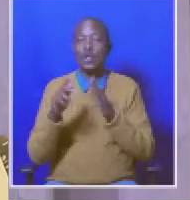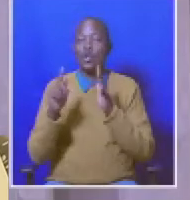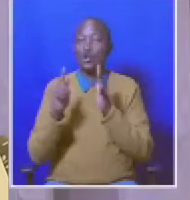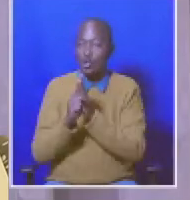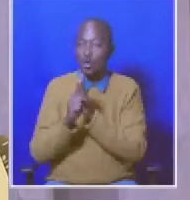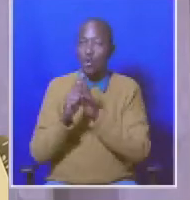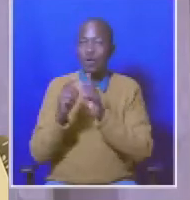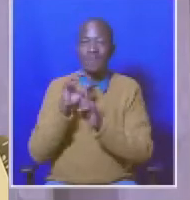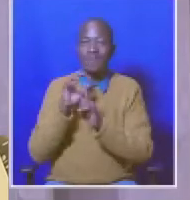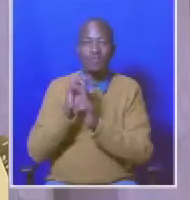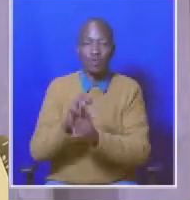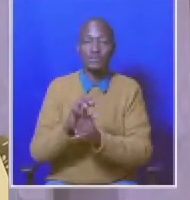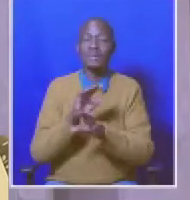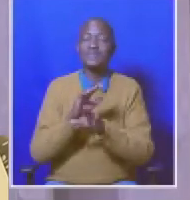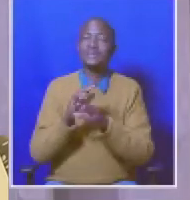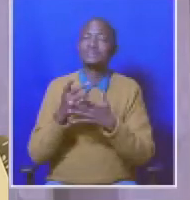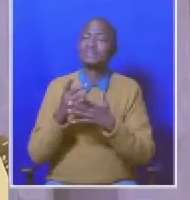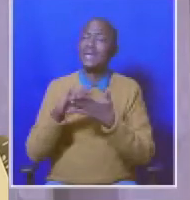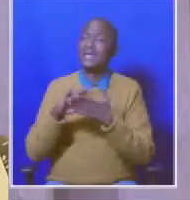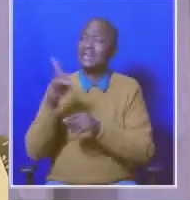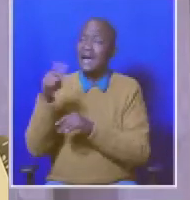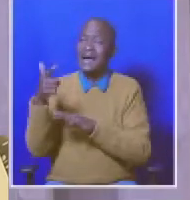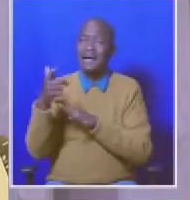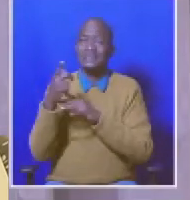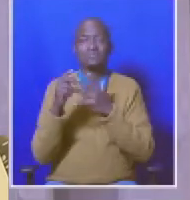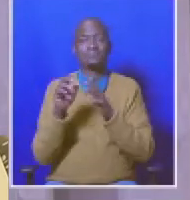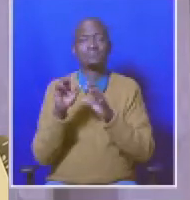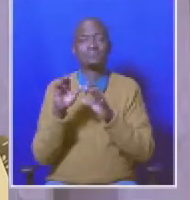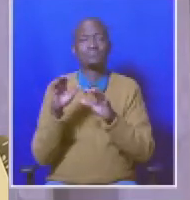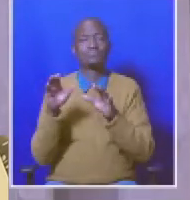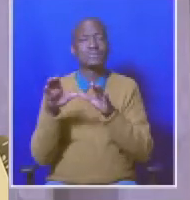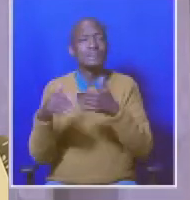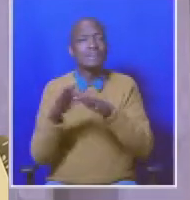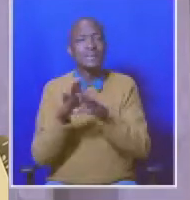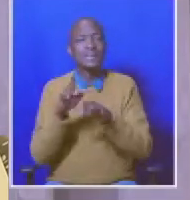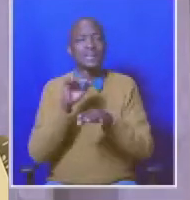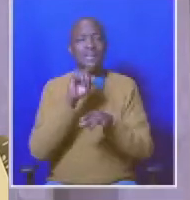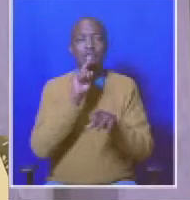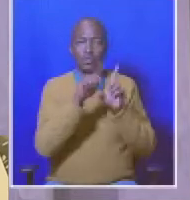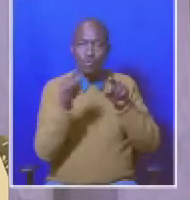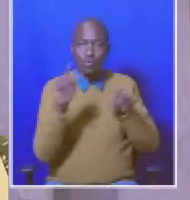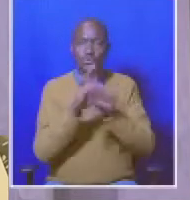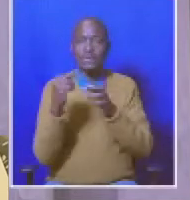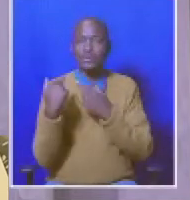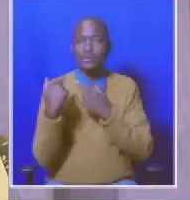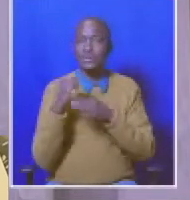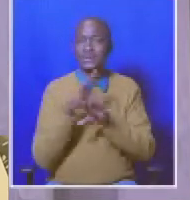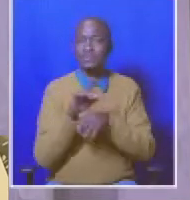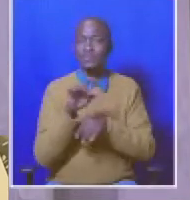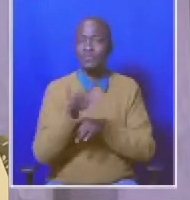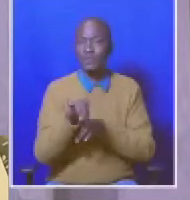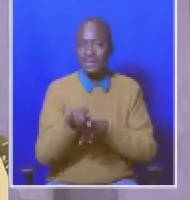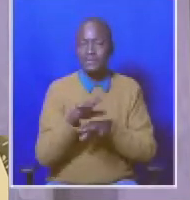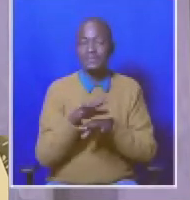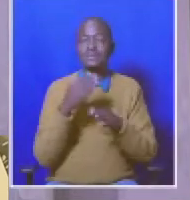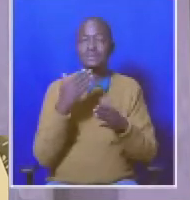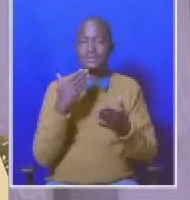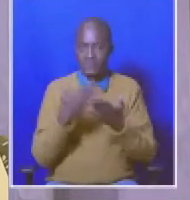and entities to ensure that those responsible for such activities are